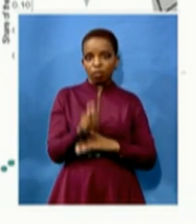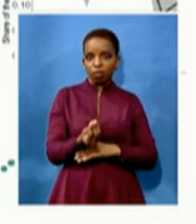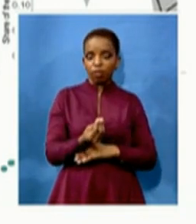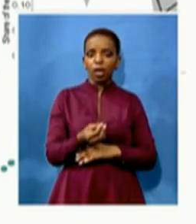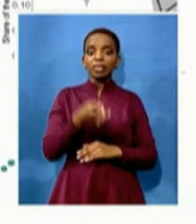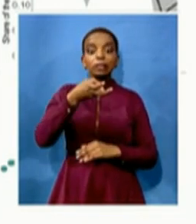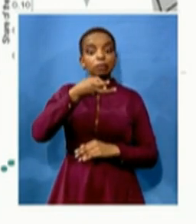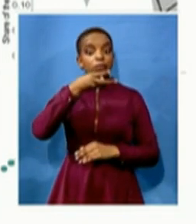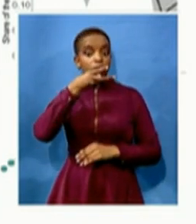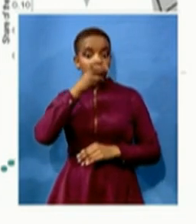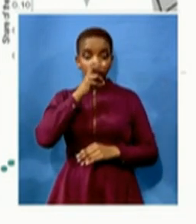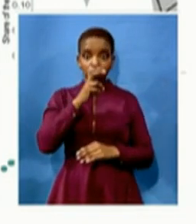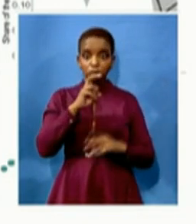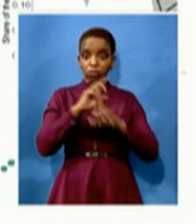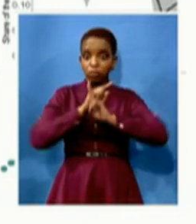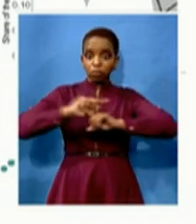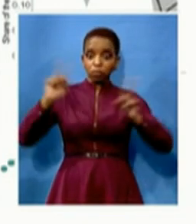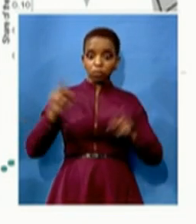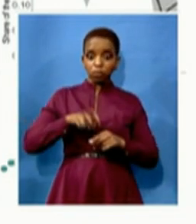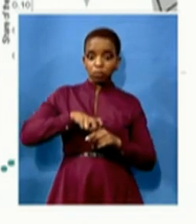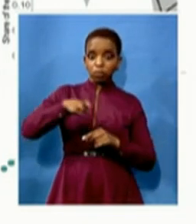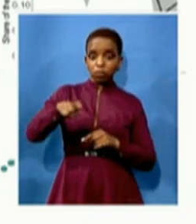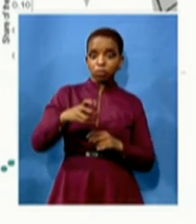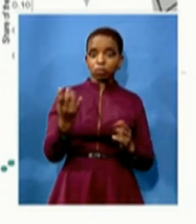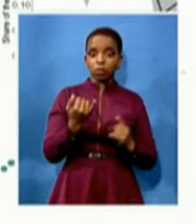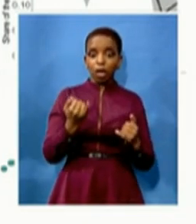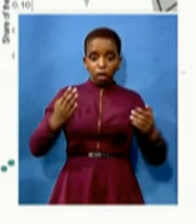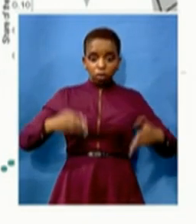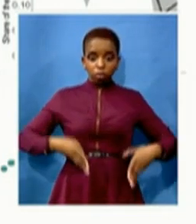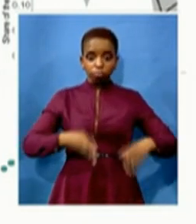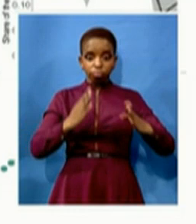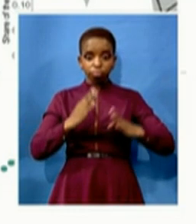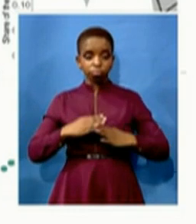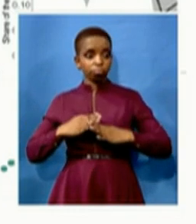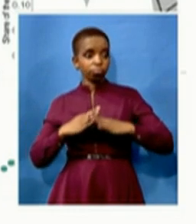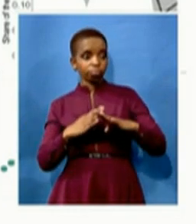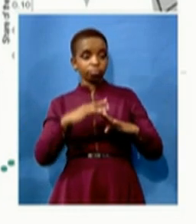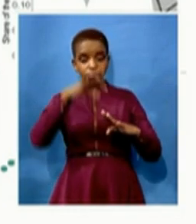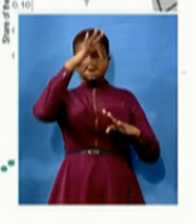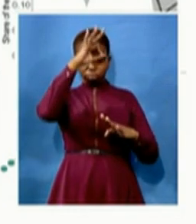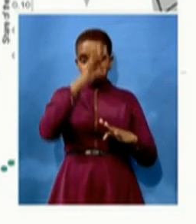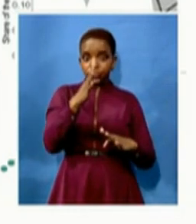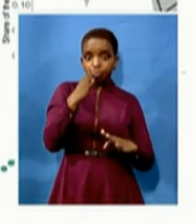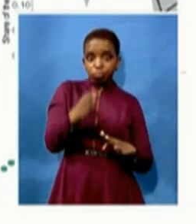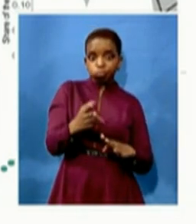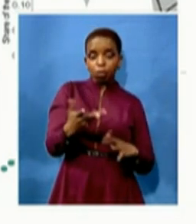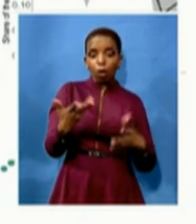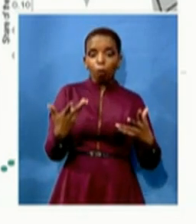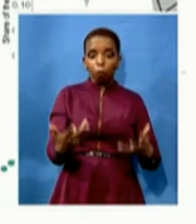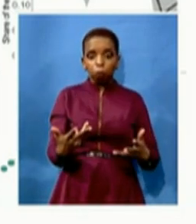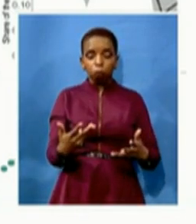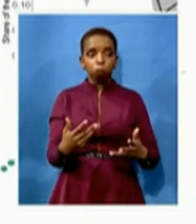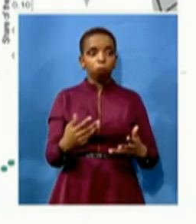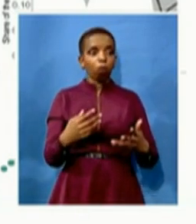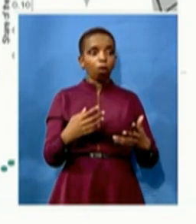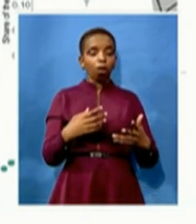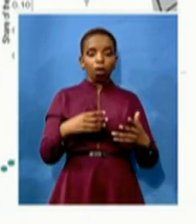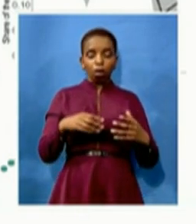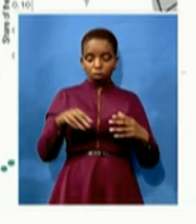roadblocks on highways? Do we restrict travel to within a ward, or can we be a bit more lax about